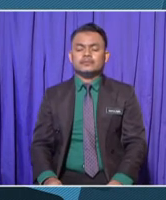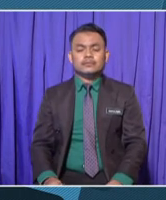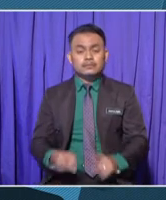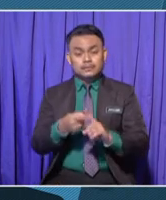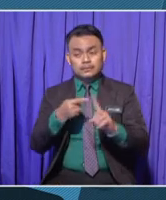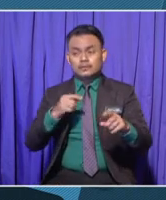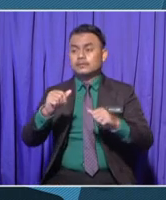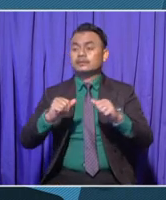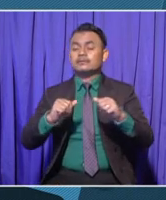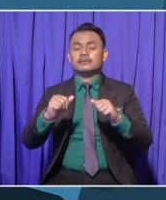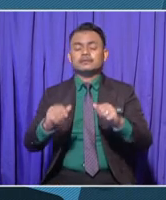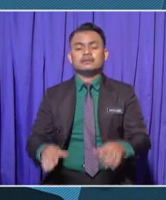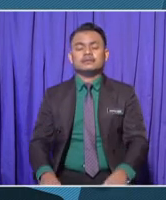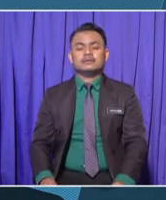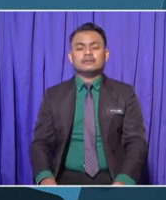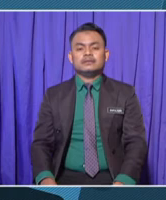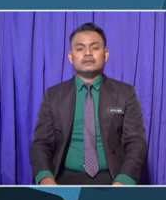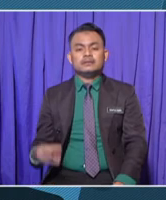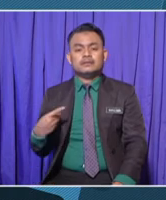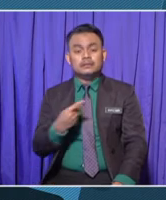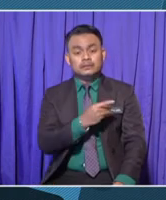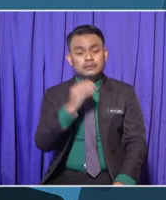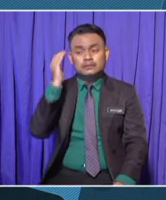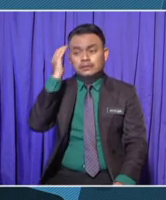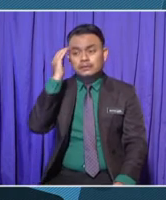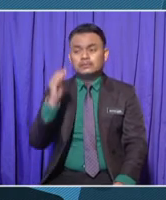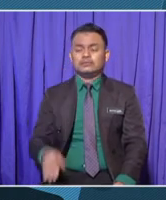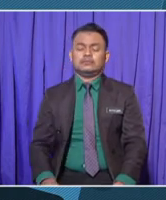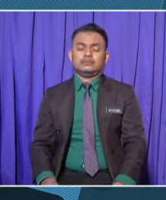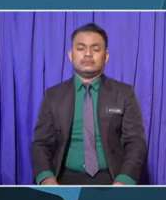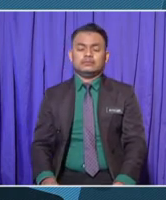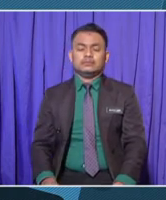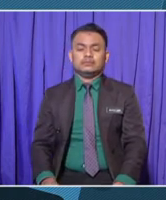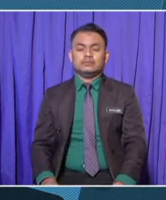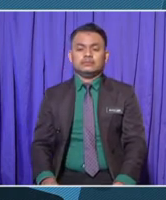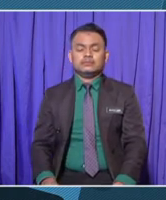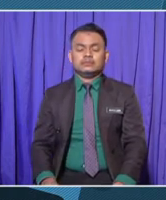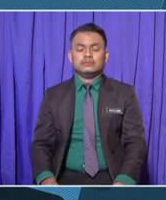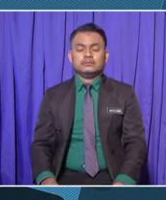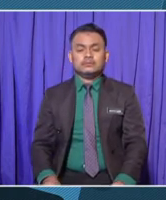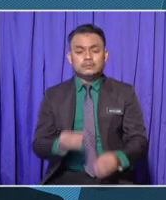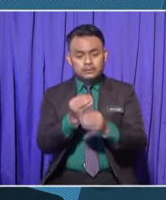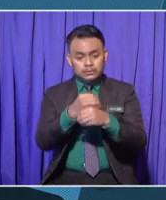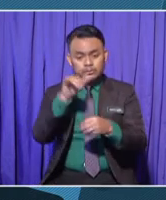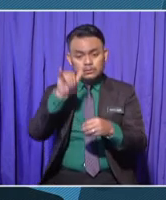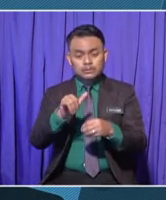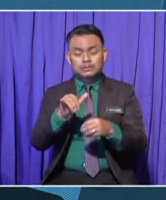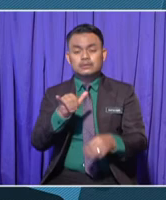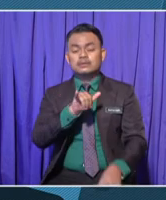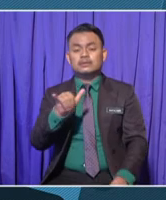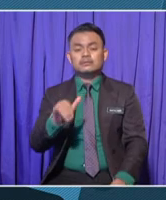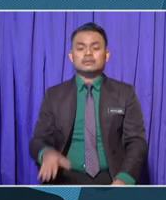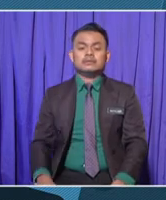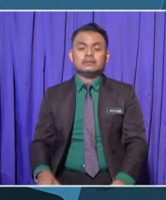From the experiment, we can conclude that the same shape with the